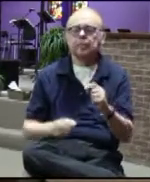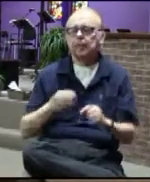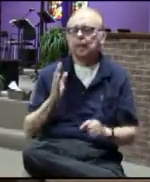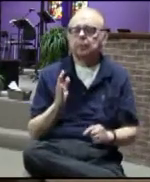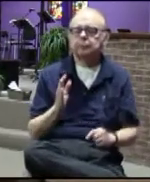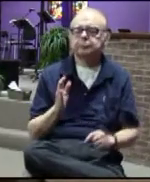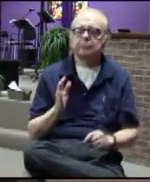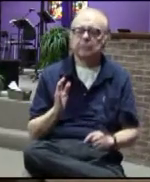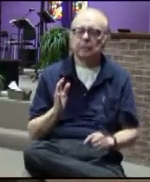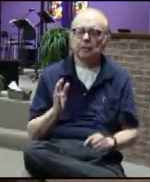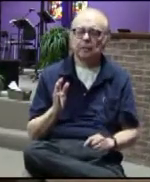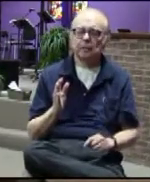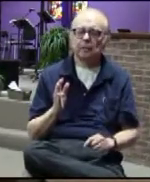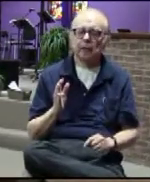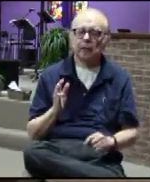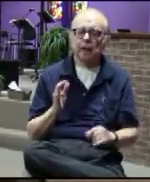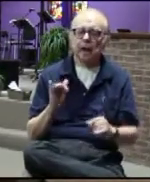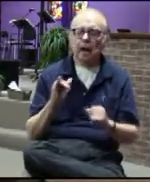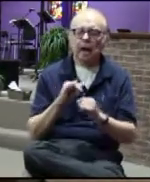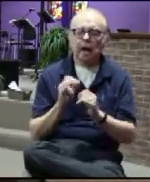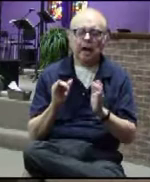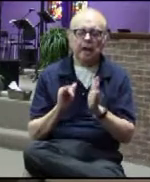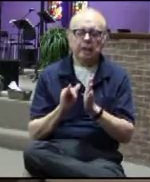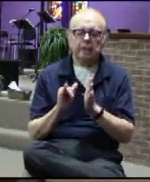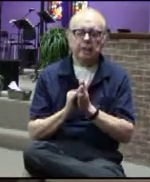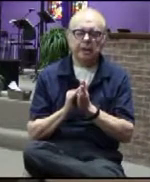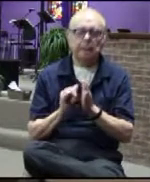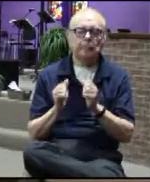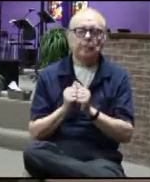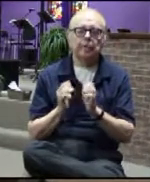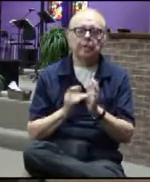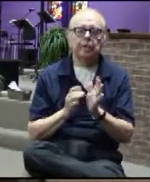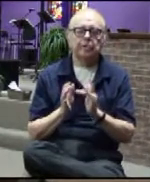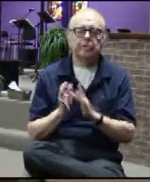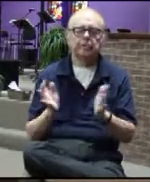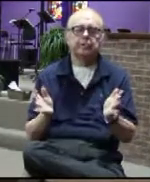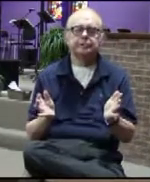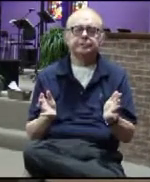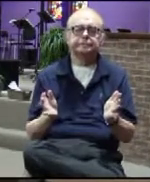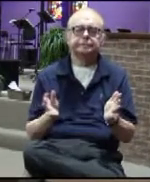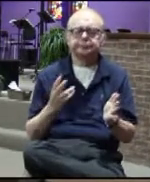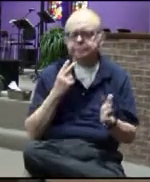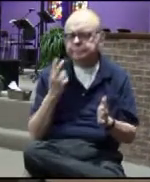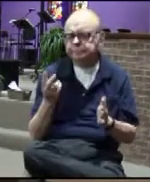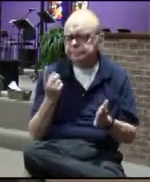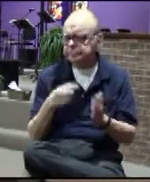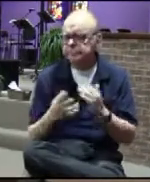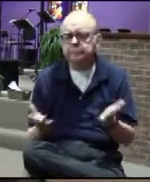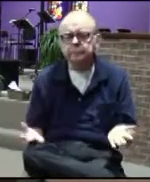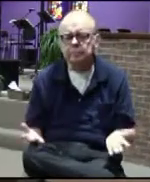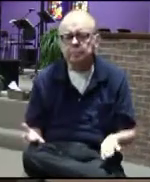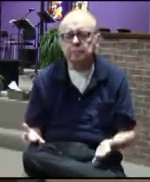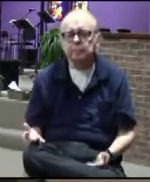God identified with him you see look at what he said